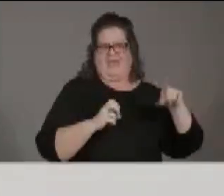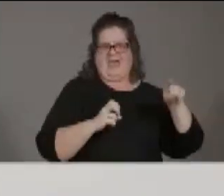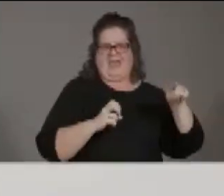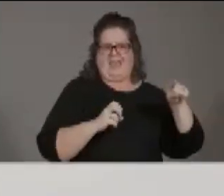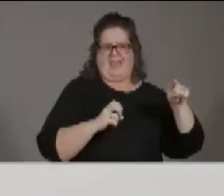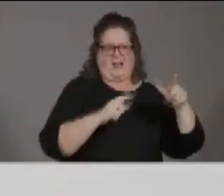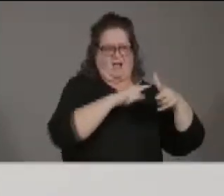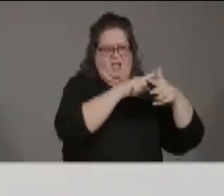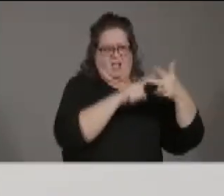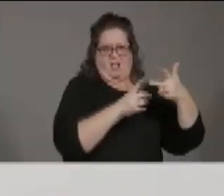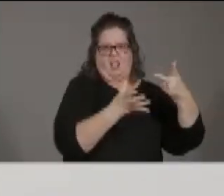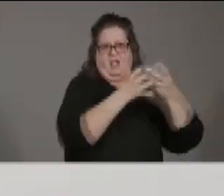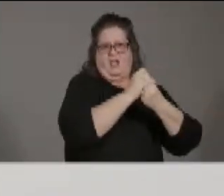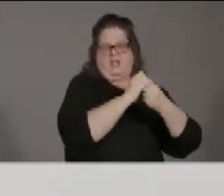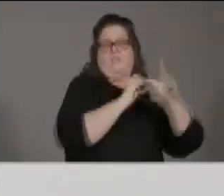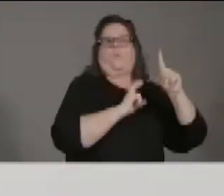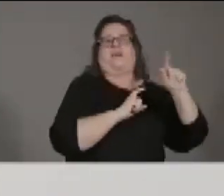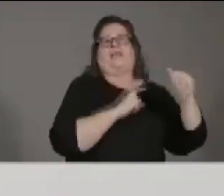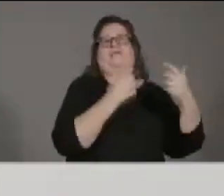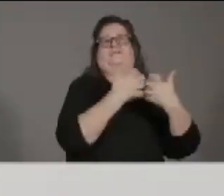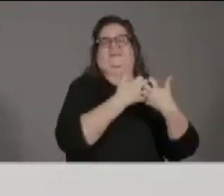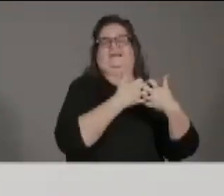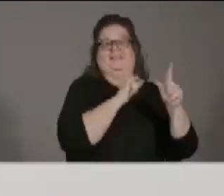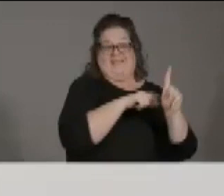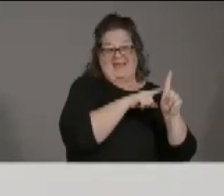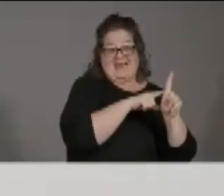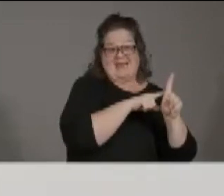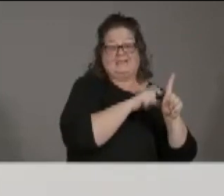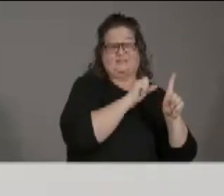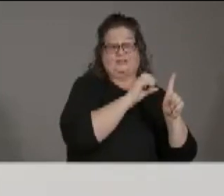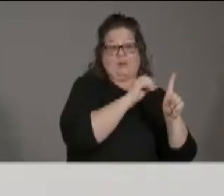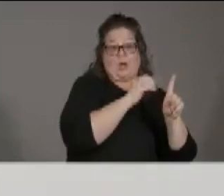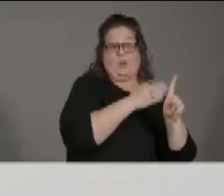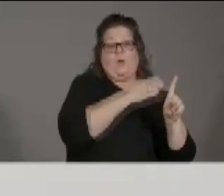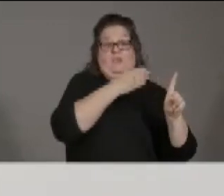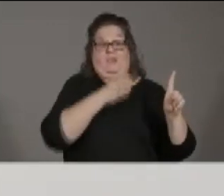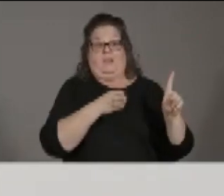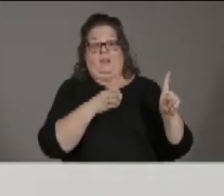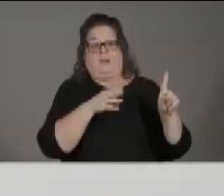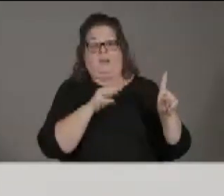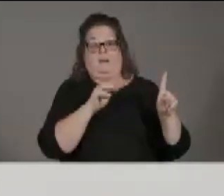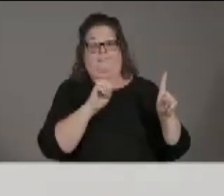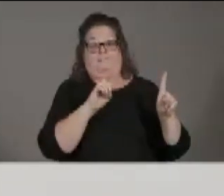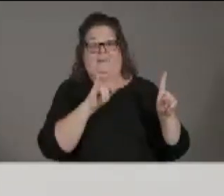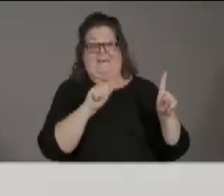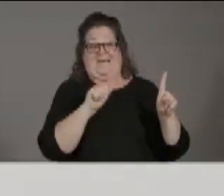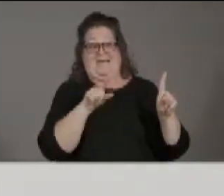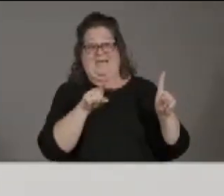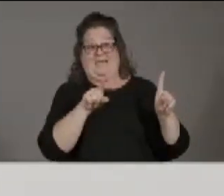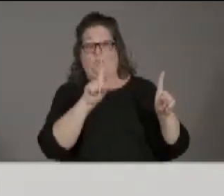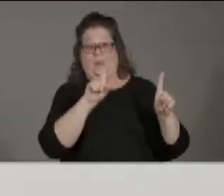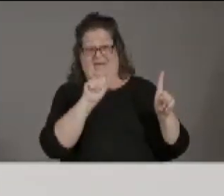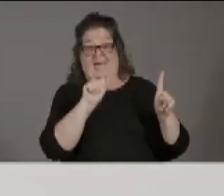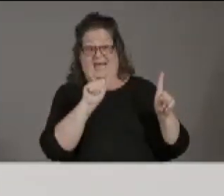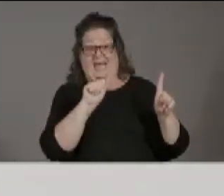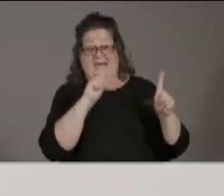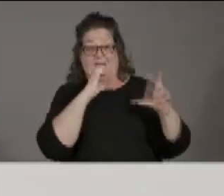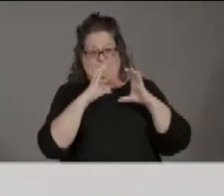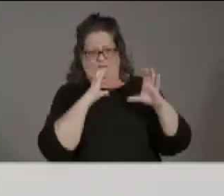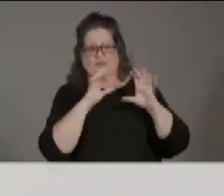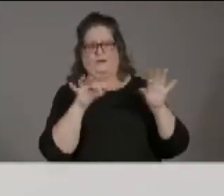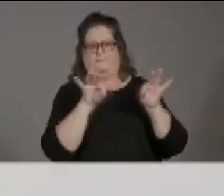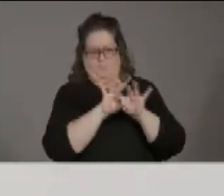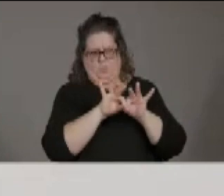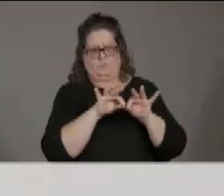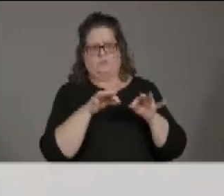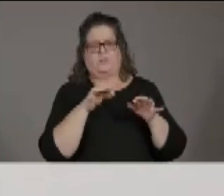have some variability, so while we may be receiving 50 to 60,000 doses the first week, we should anticipate that weeks 2 and 3